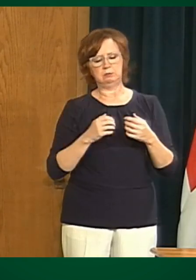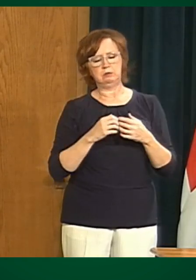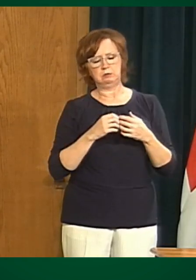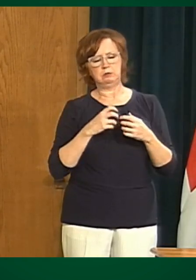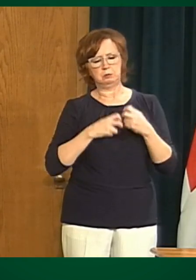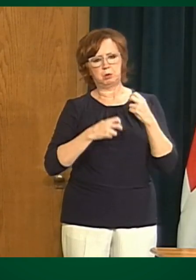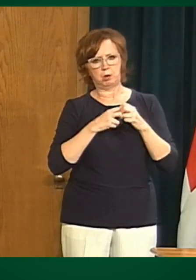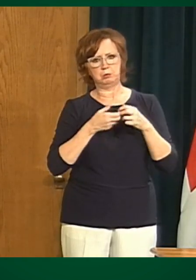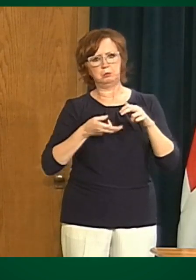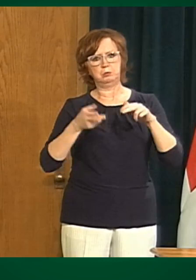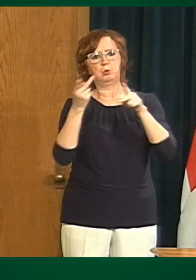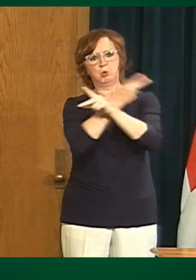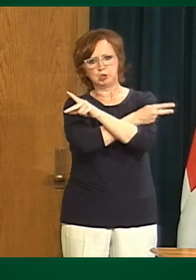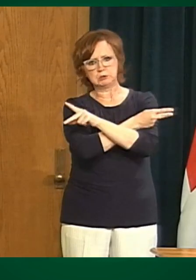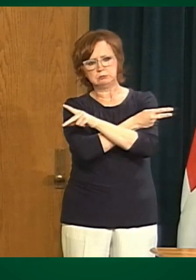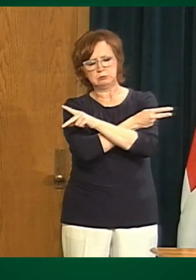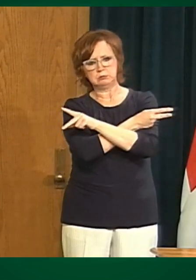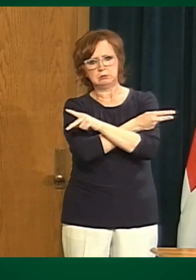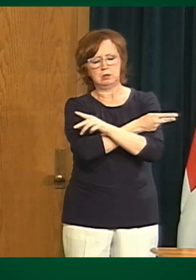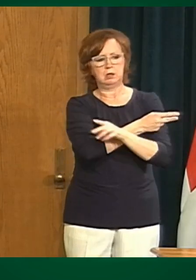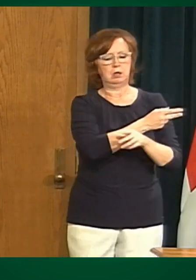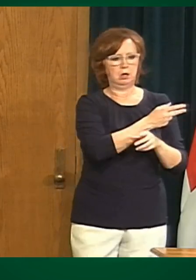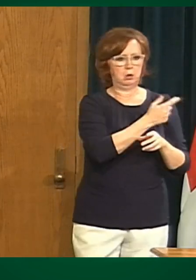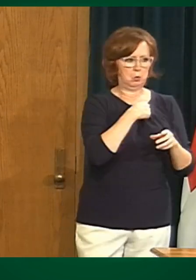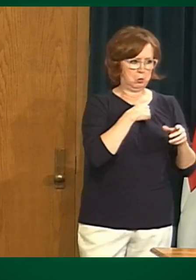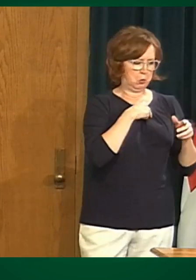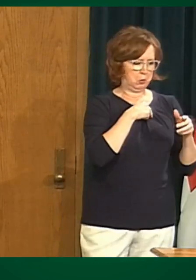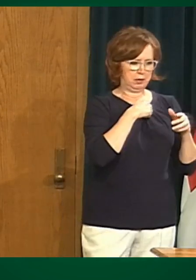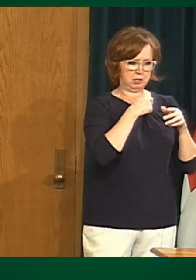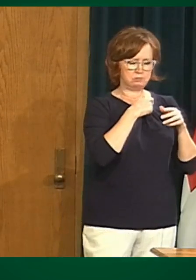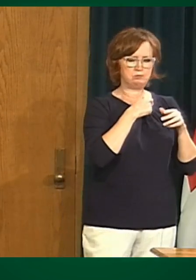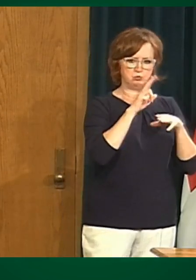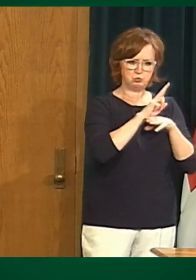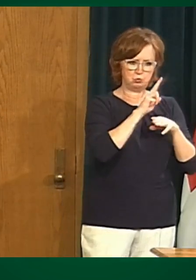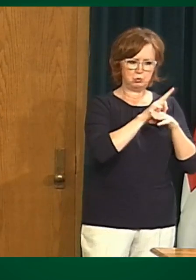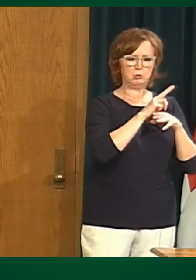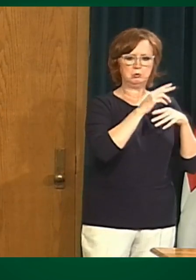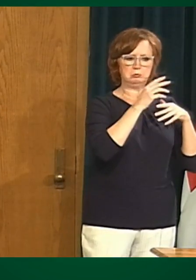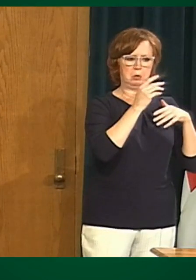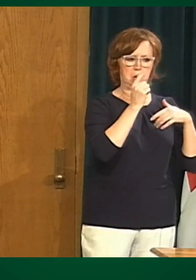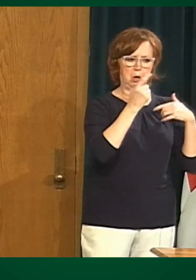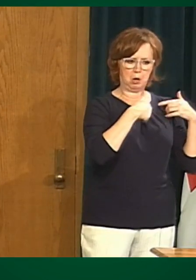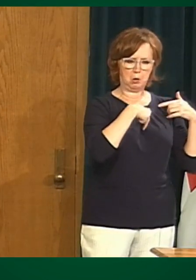the right time to make that